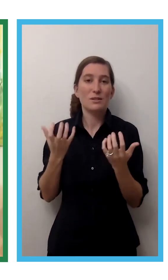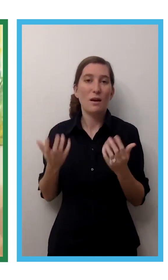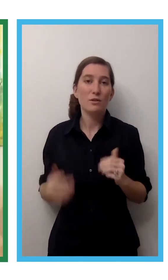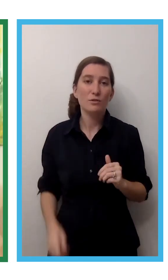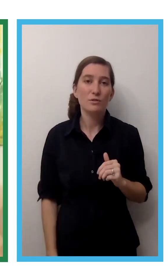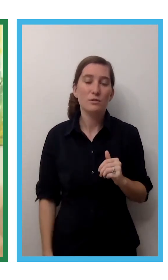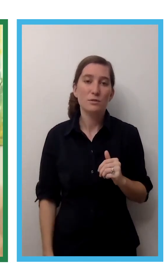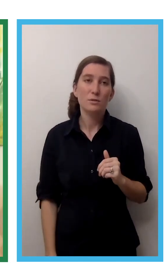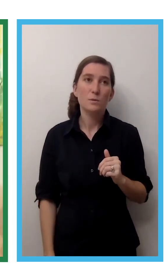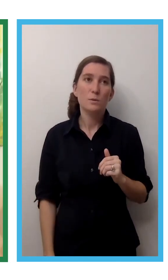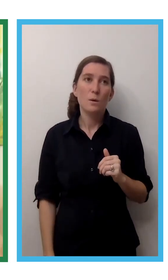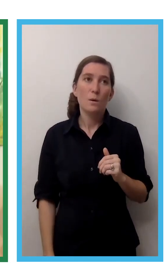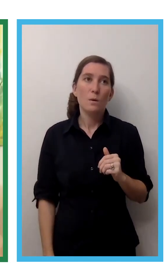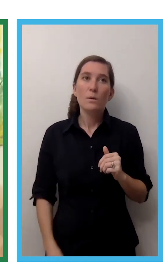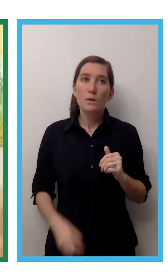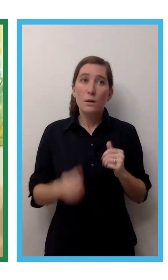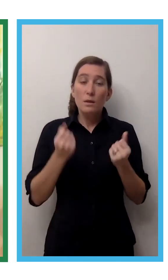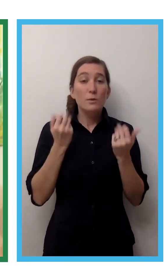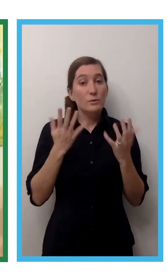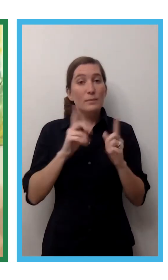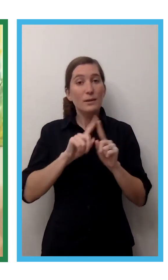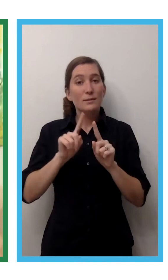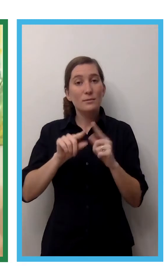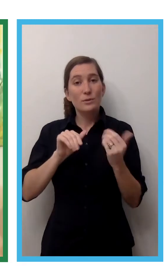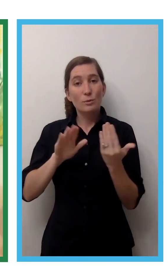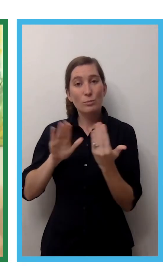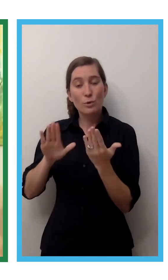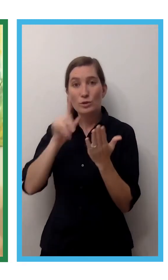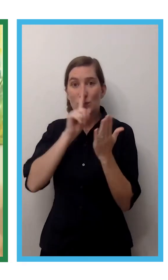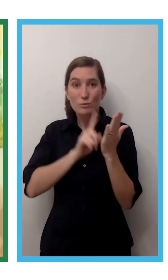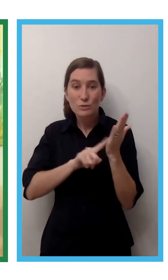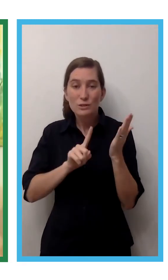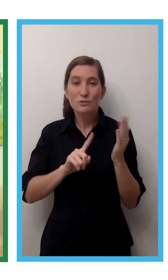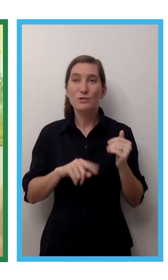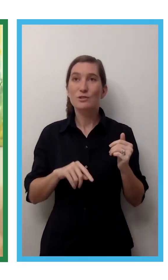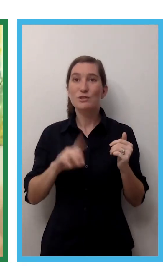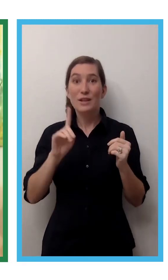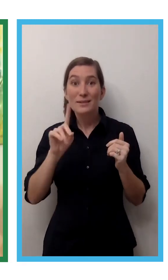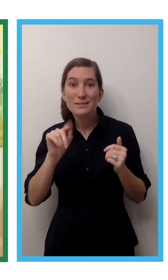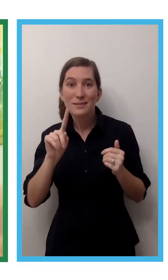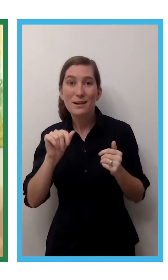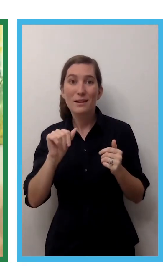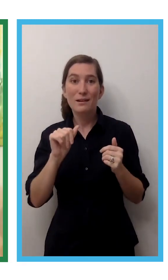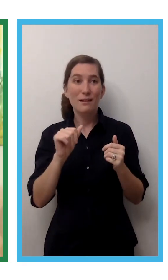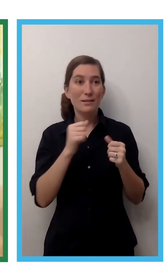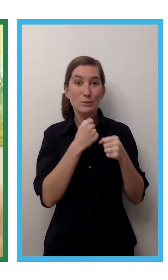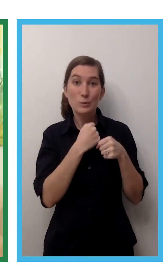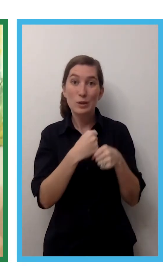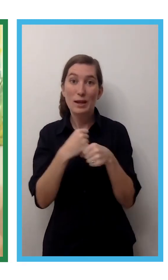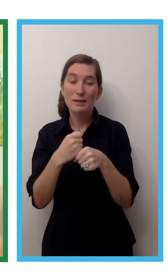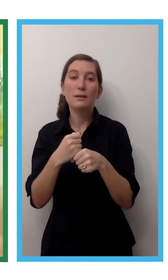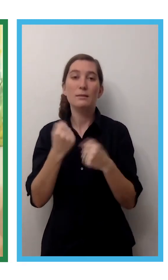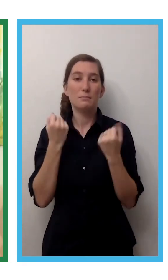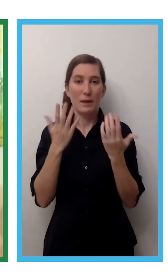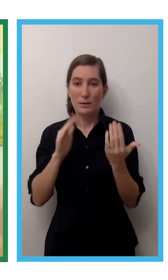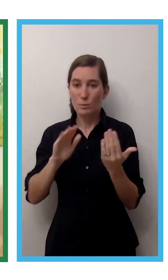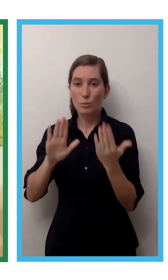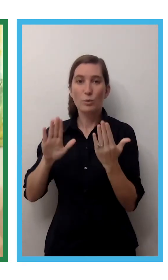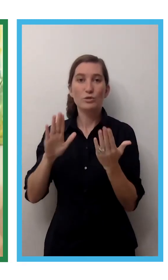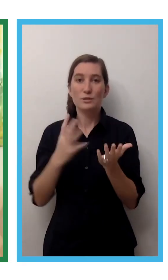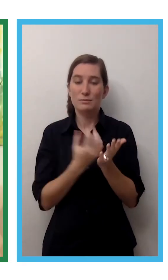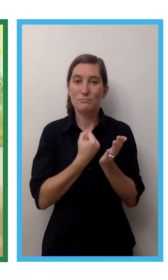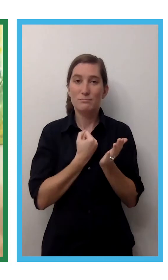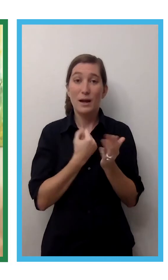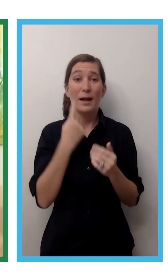that research and the data that is created by it is both interesting, and it's also